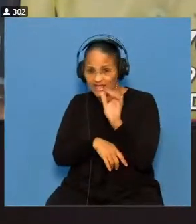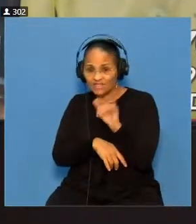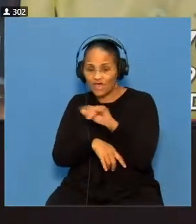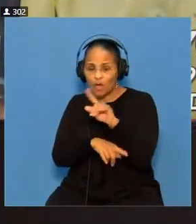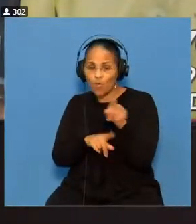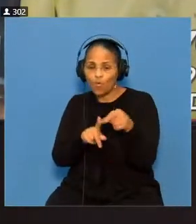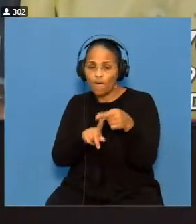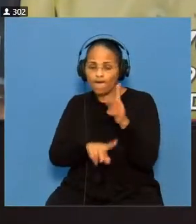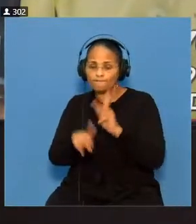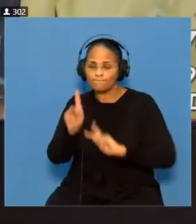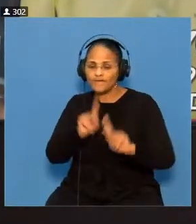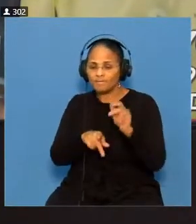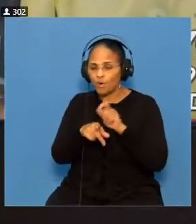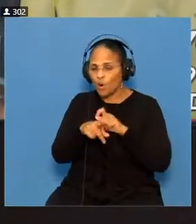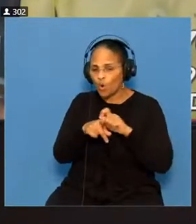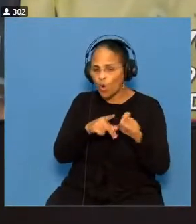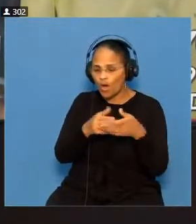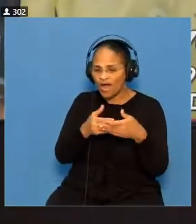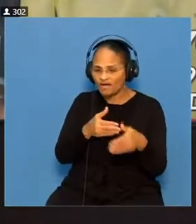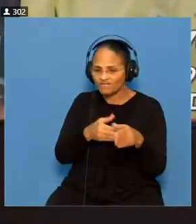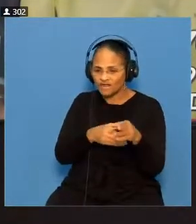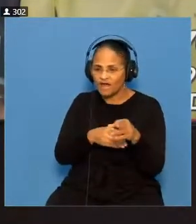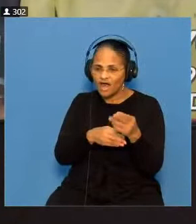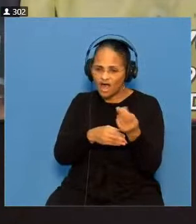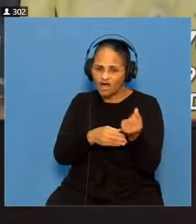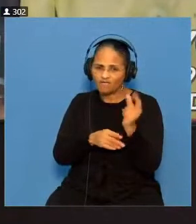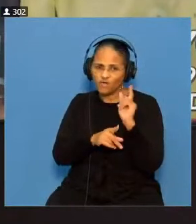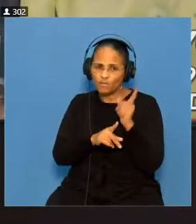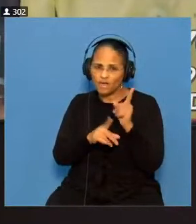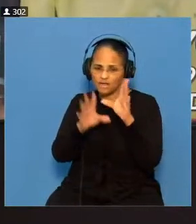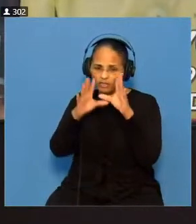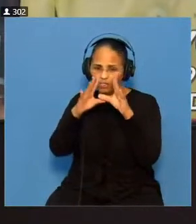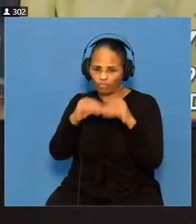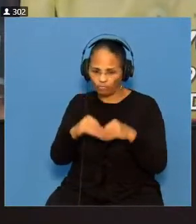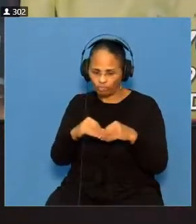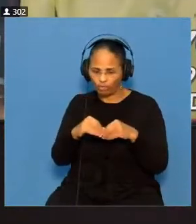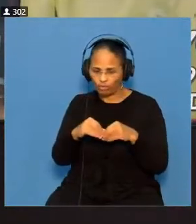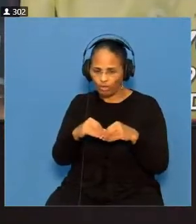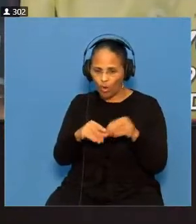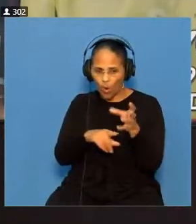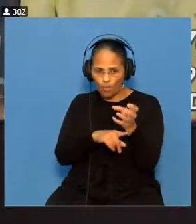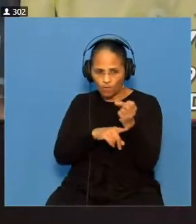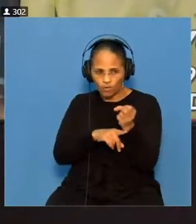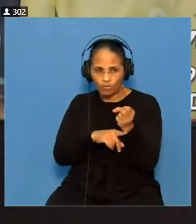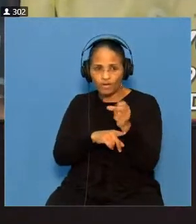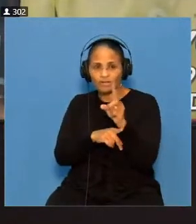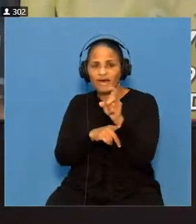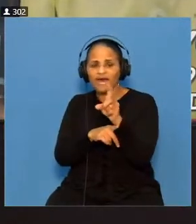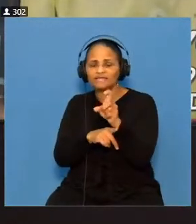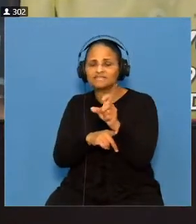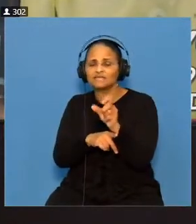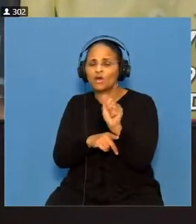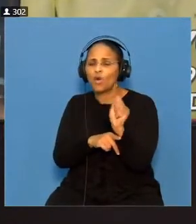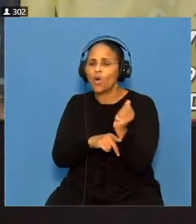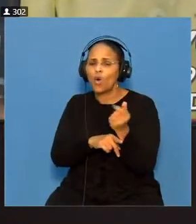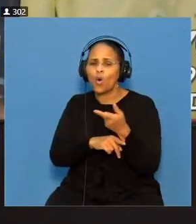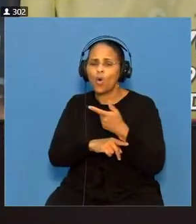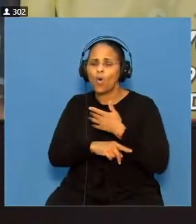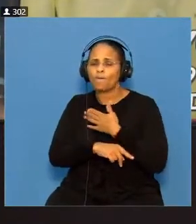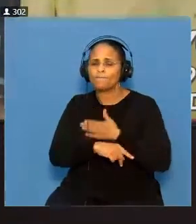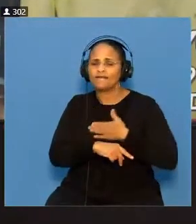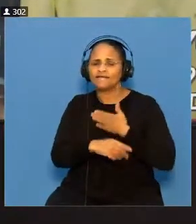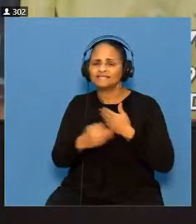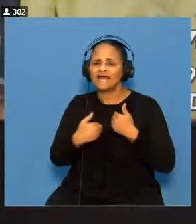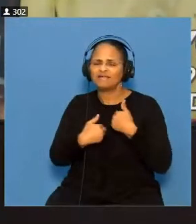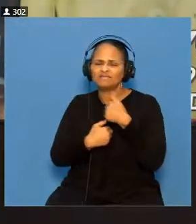when persons call, after a few minutes it just drops down or people are put on hold. And I'm asking everyone to please